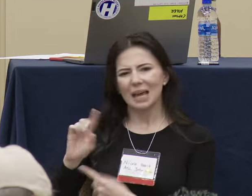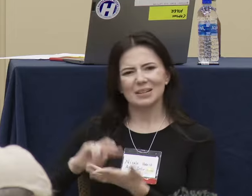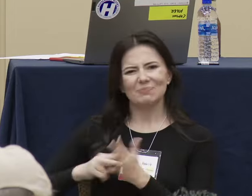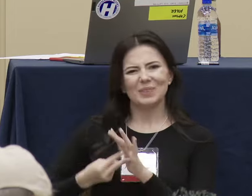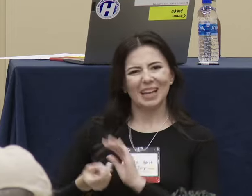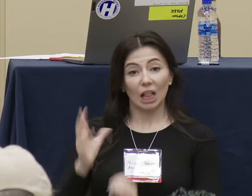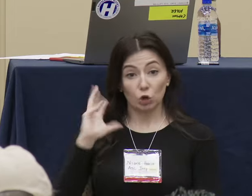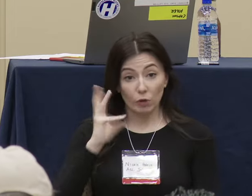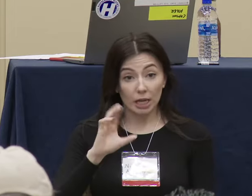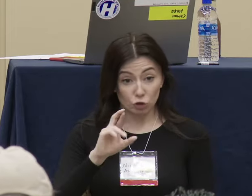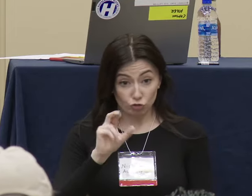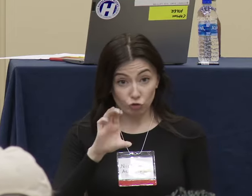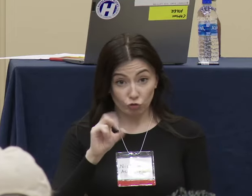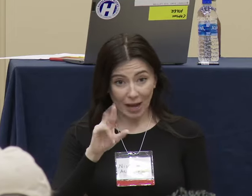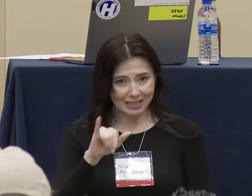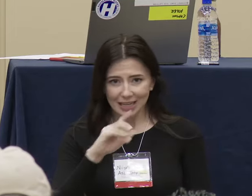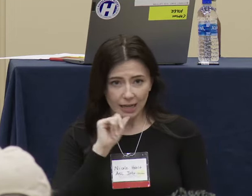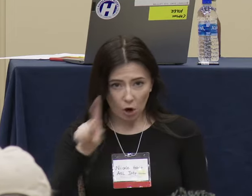crazy, not just angry,